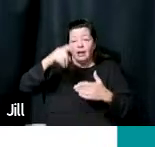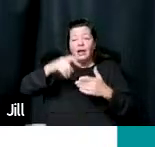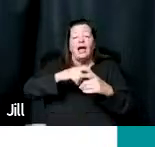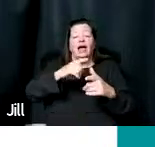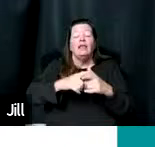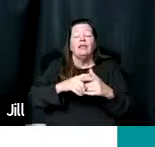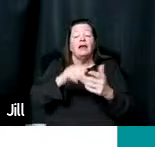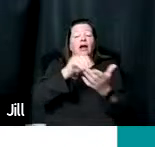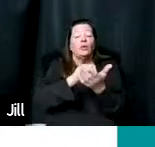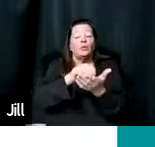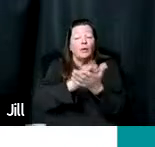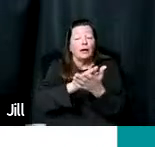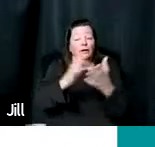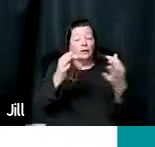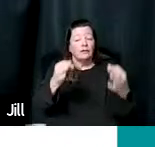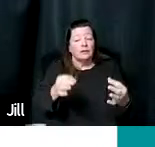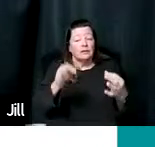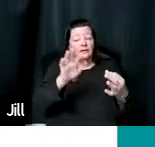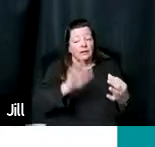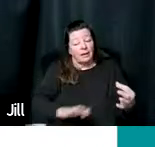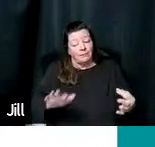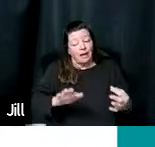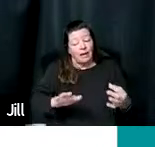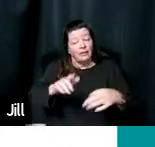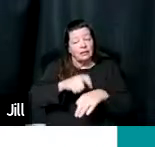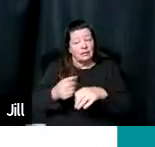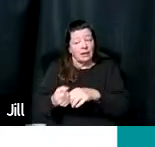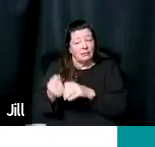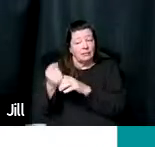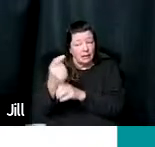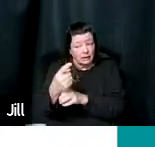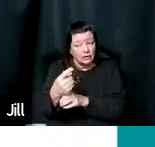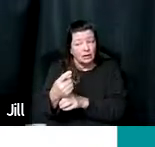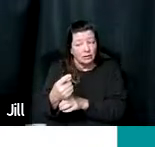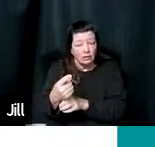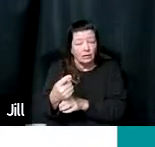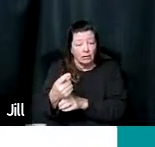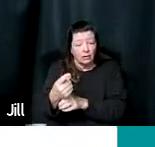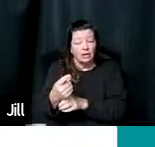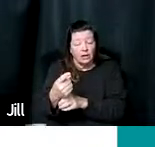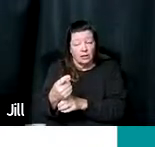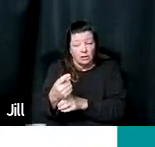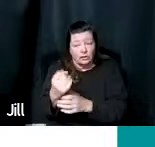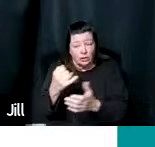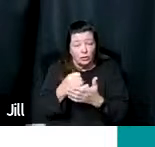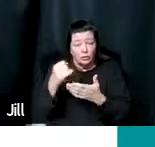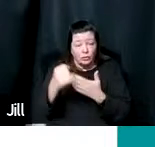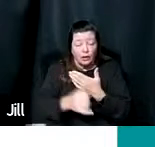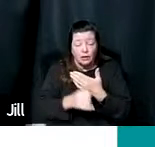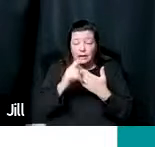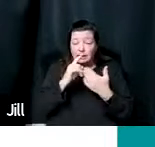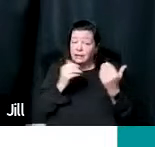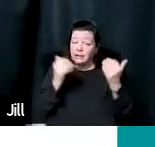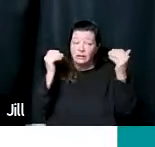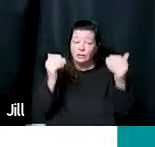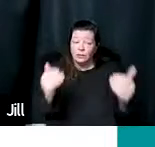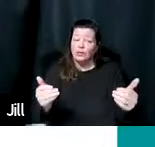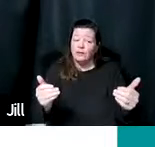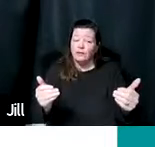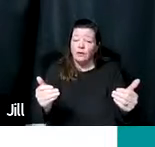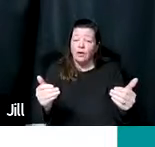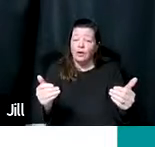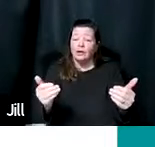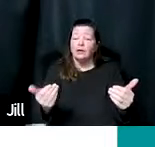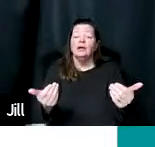decision around this time next year. So the project is moving forward. But